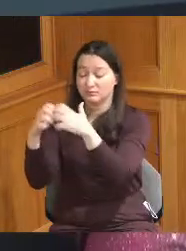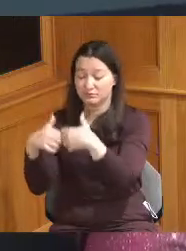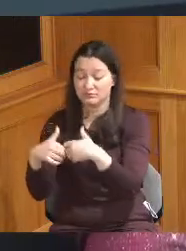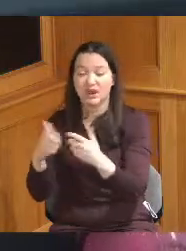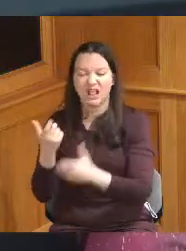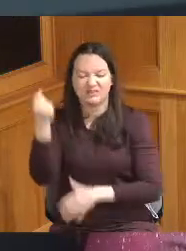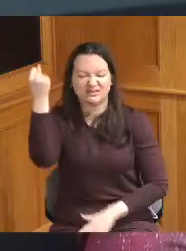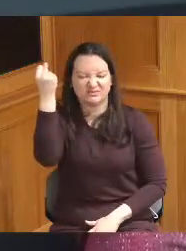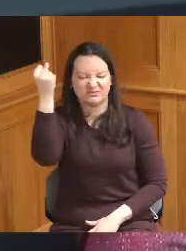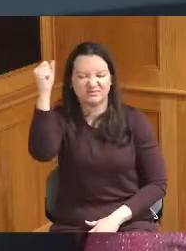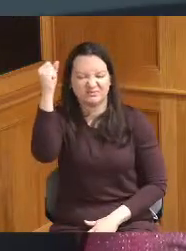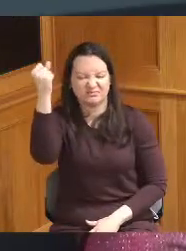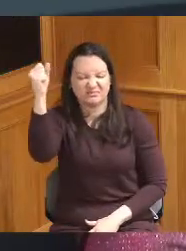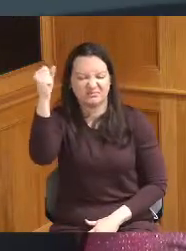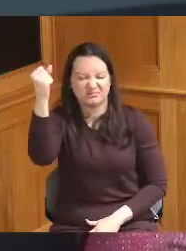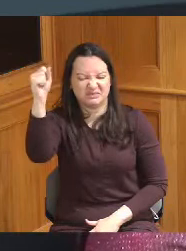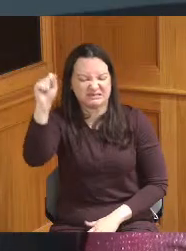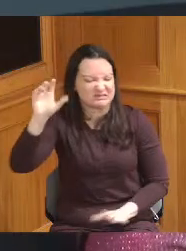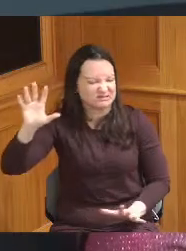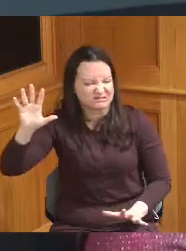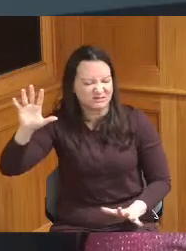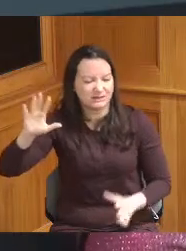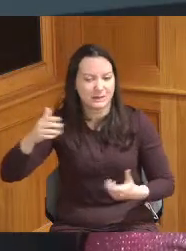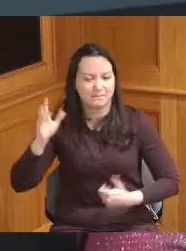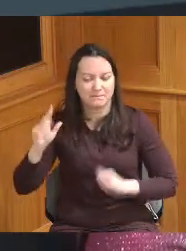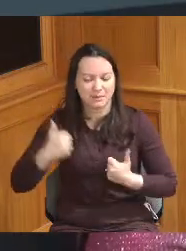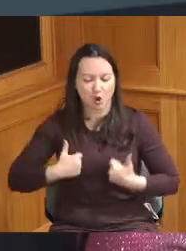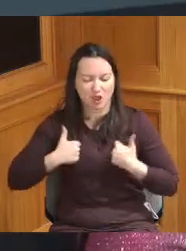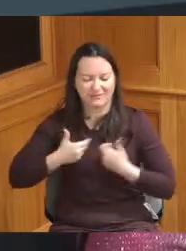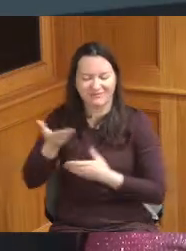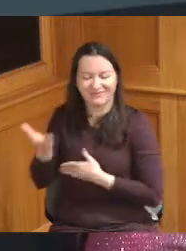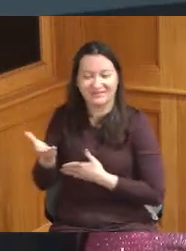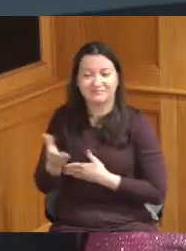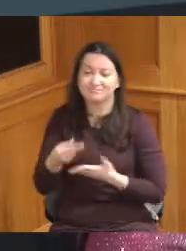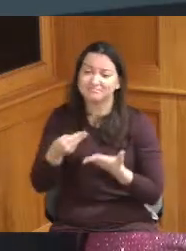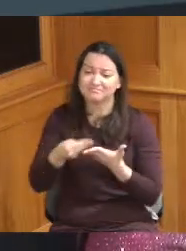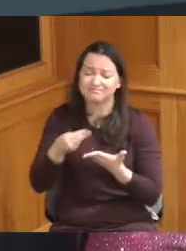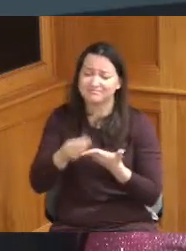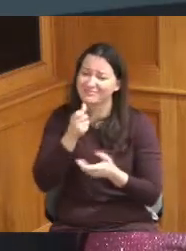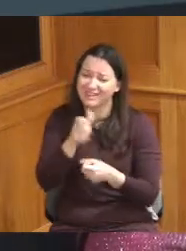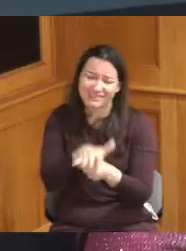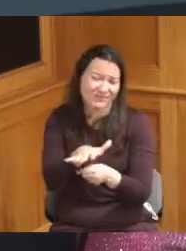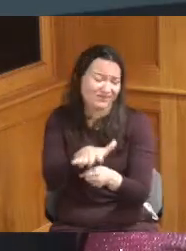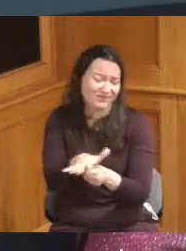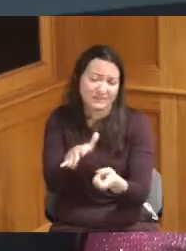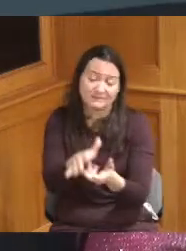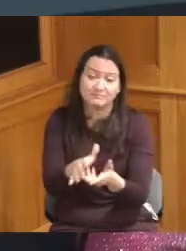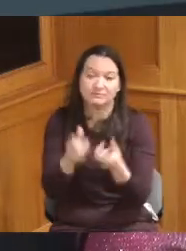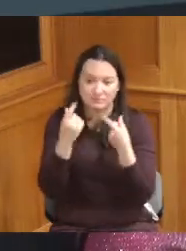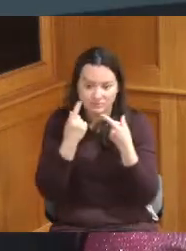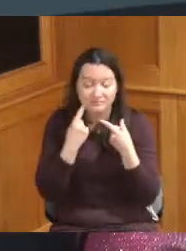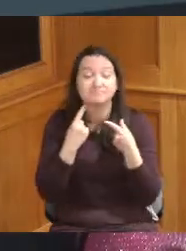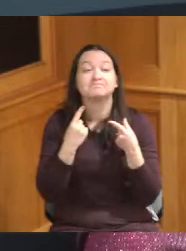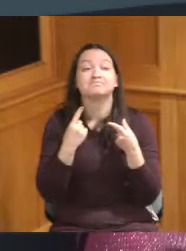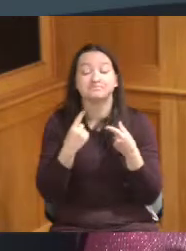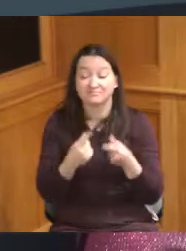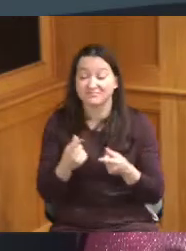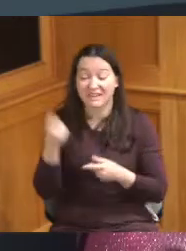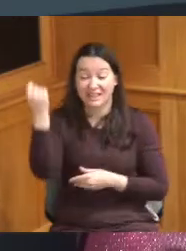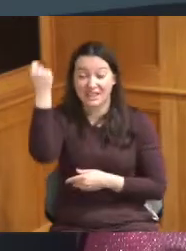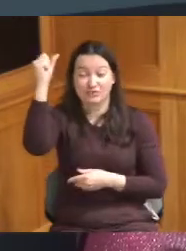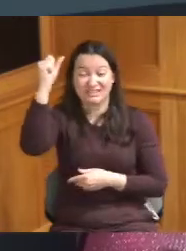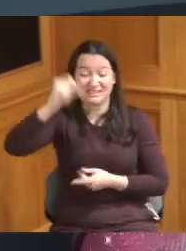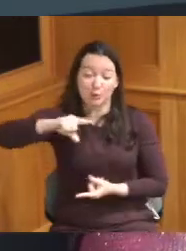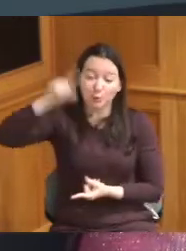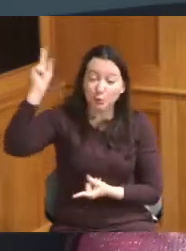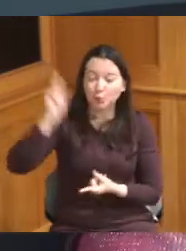of resistance somewhat from the residents, and also a lack of funding. So having that being said, the resistance is